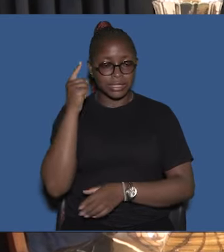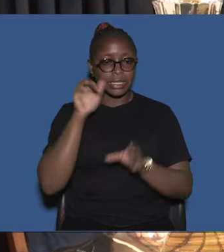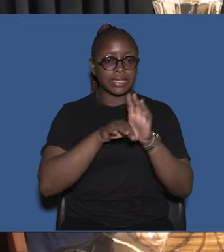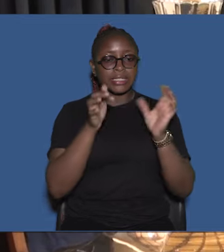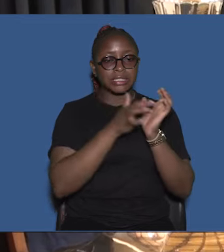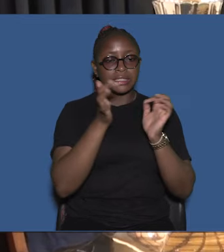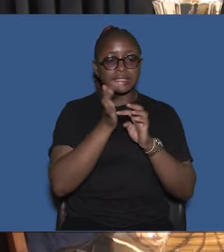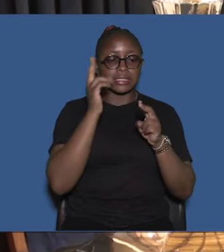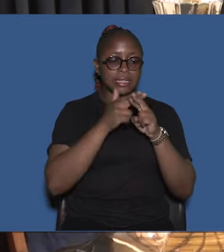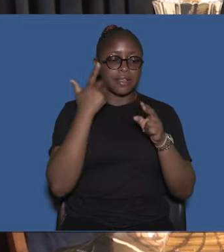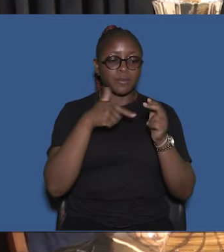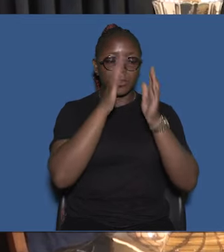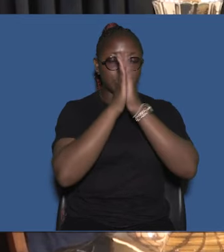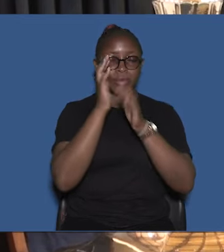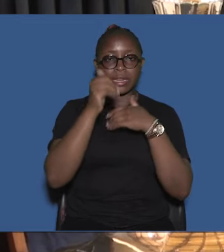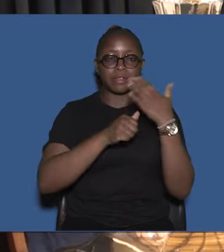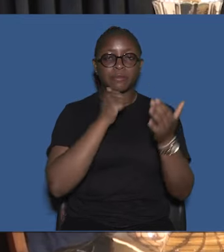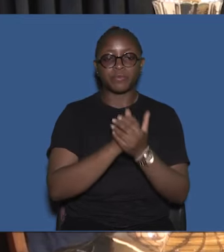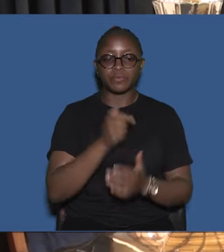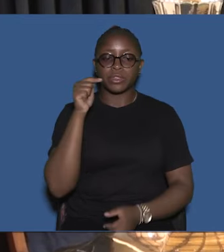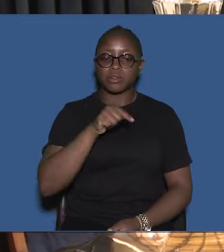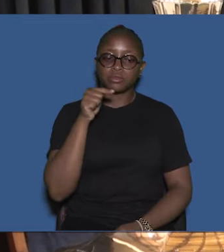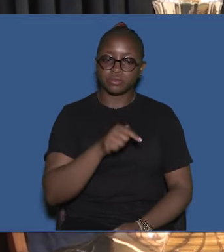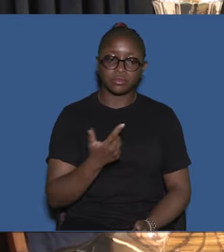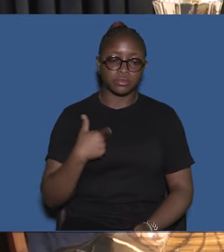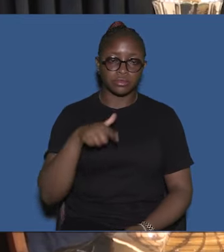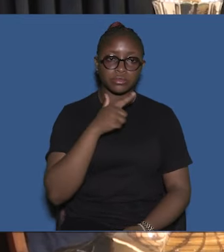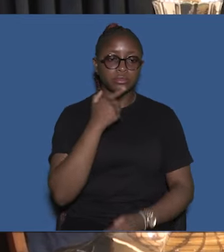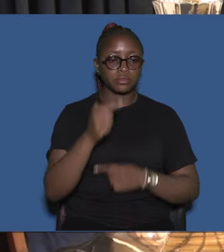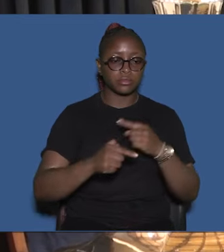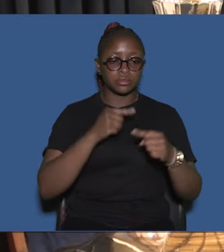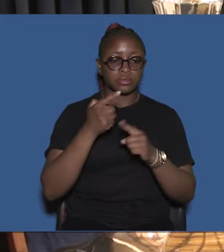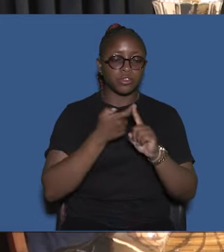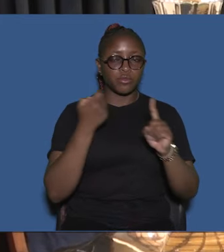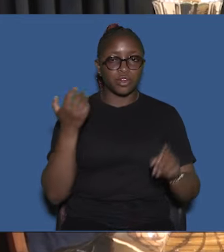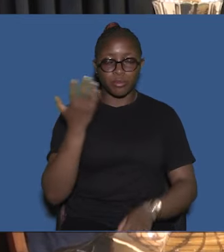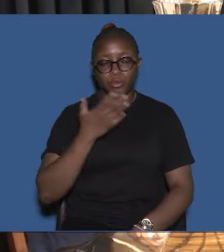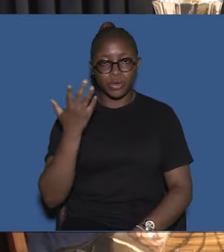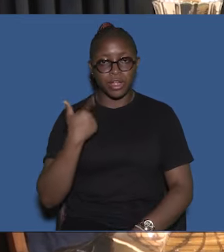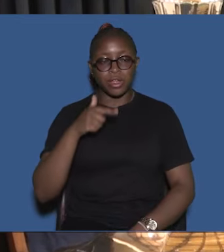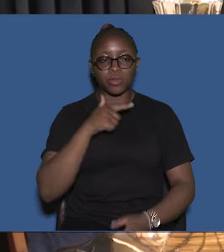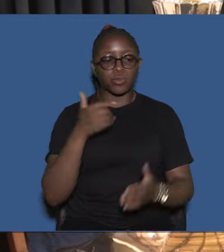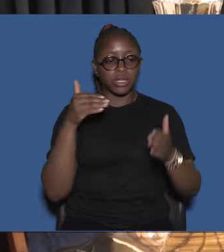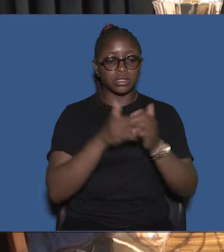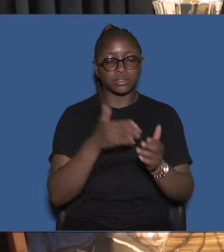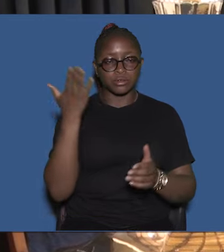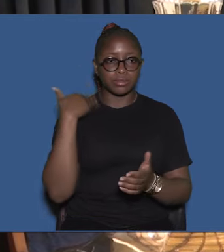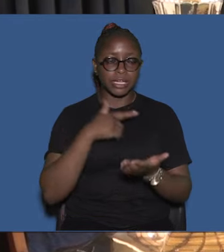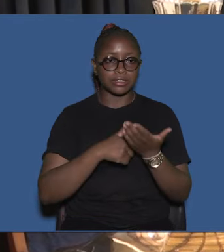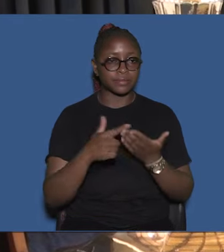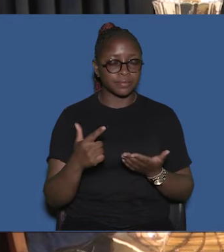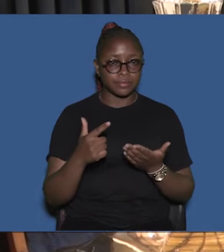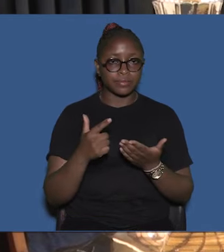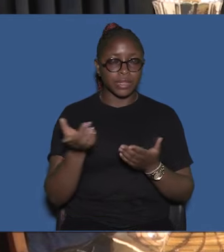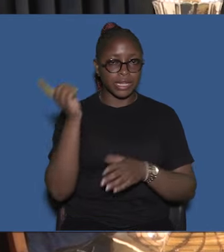Amen. So today we will continue from where we left, and we will be looking at